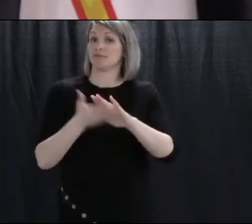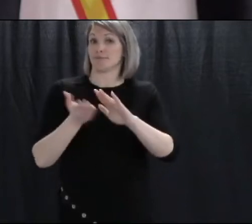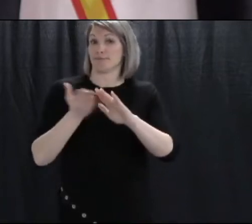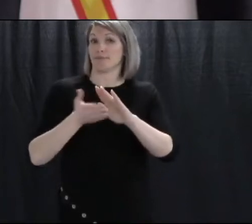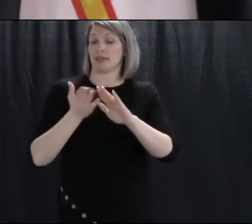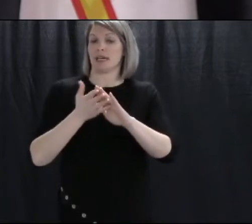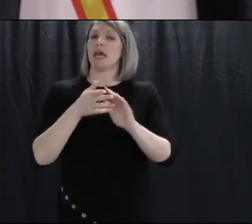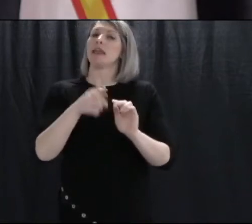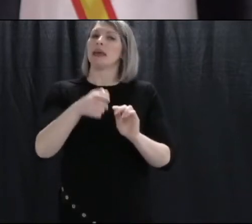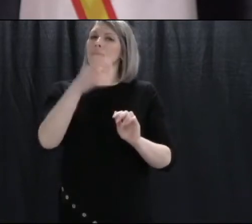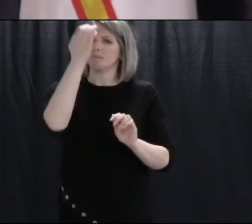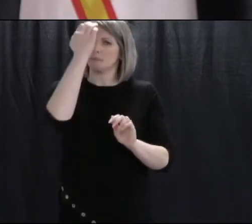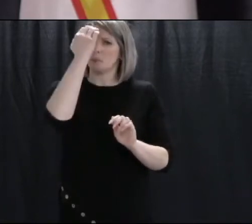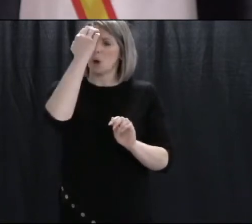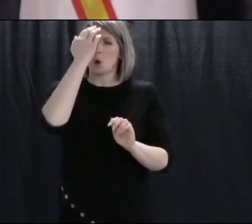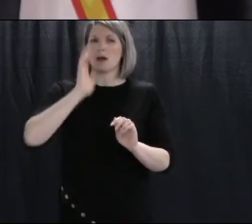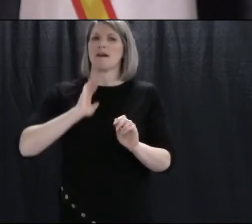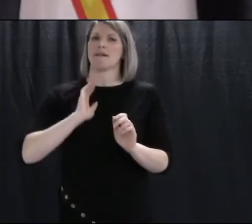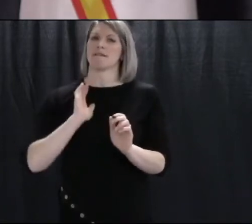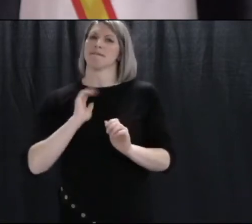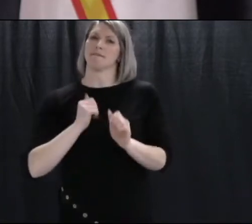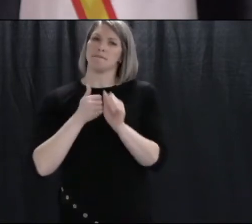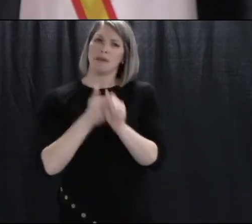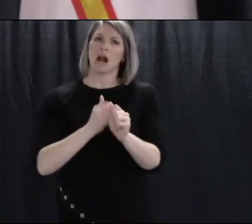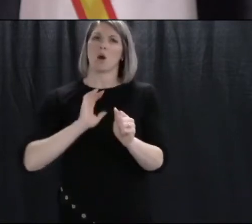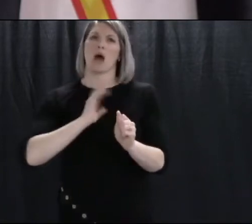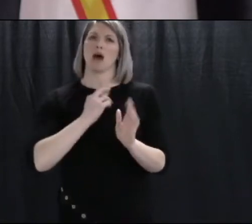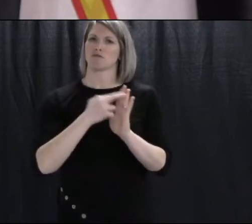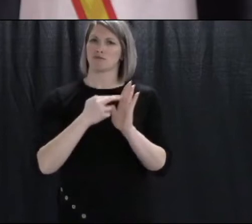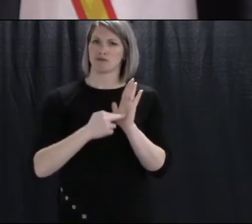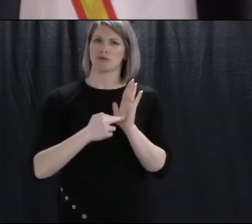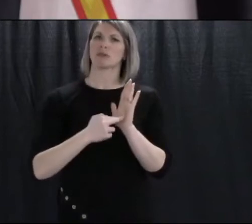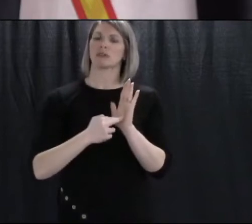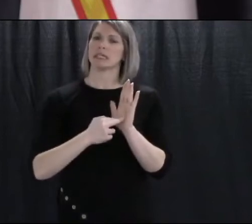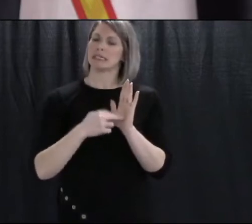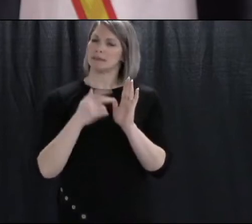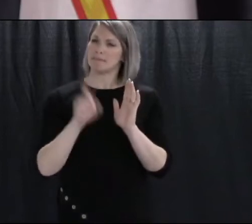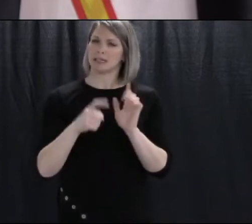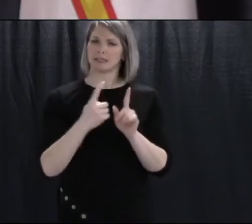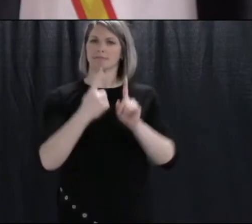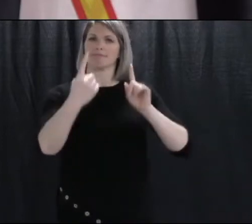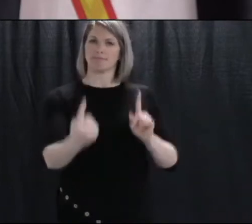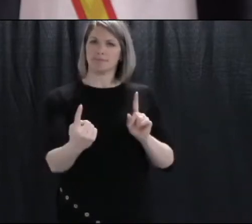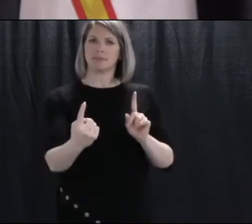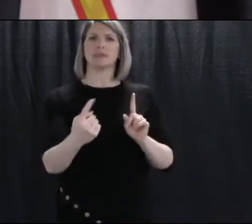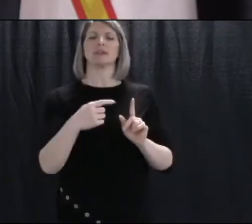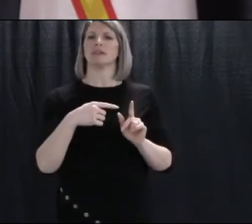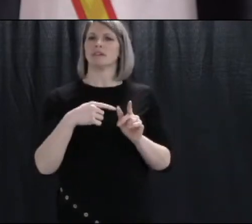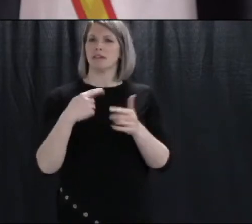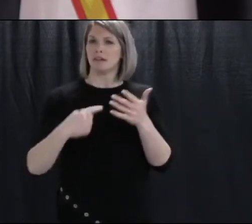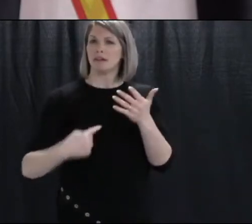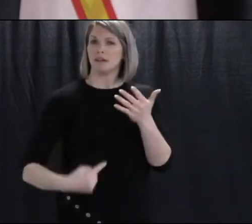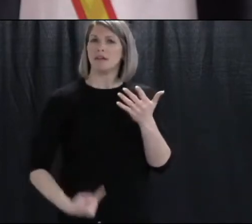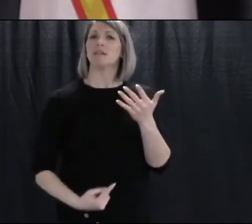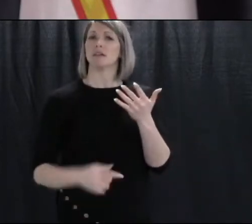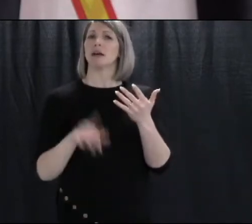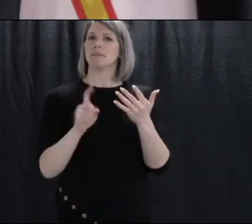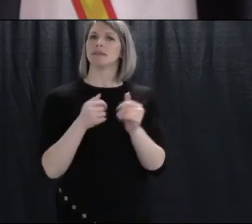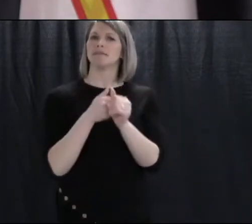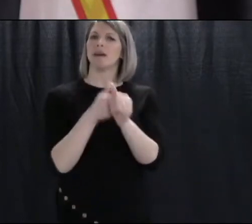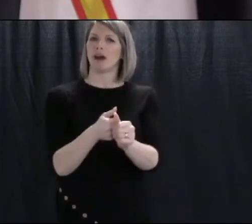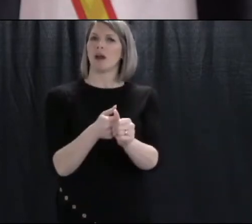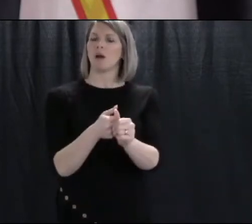so respecting the provisions that we've put in place through the various orders that the Chief Medical Officer has recommended. So